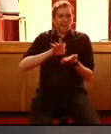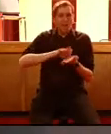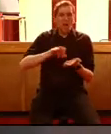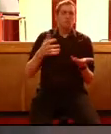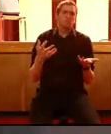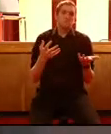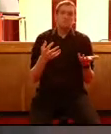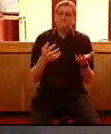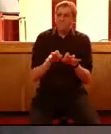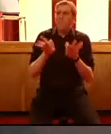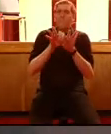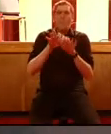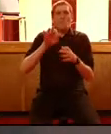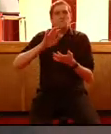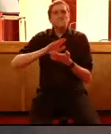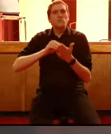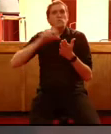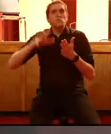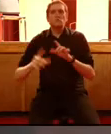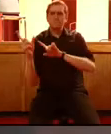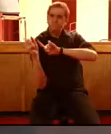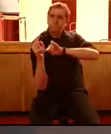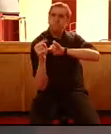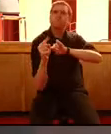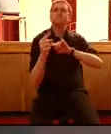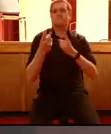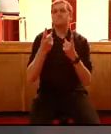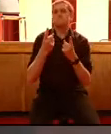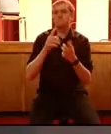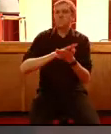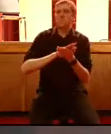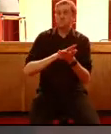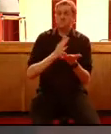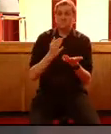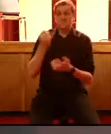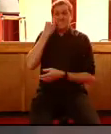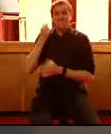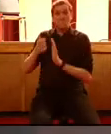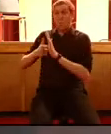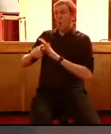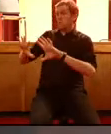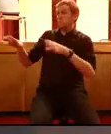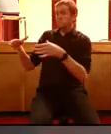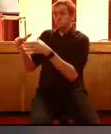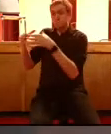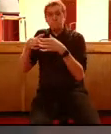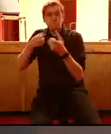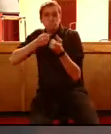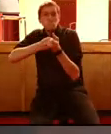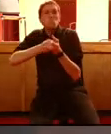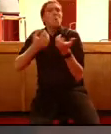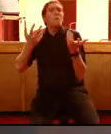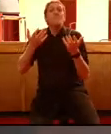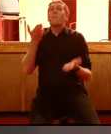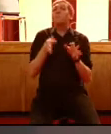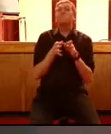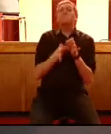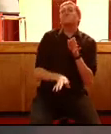we can to get our students in our schools. And if it takes something like that, maybe.